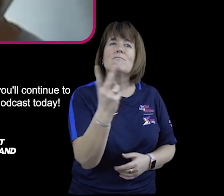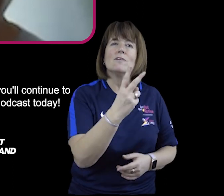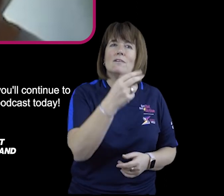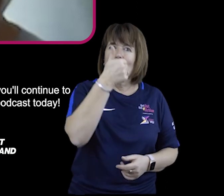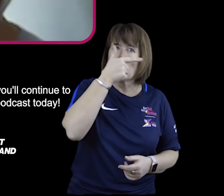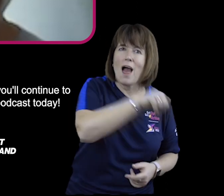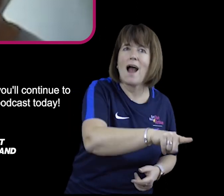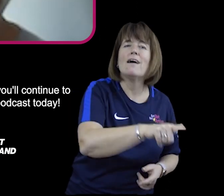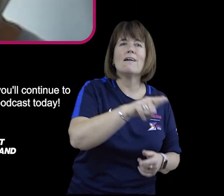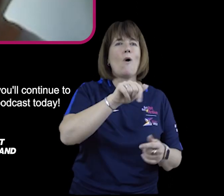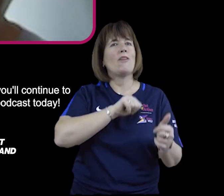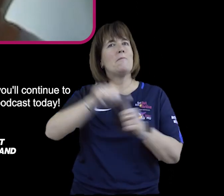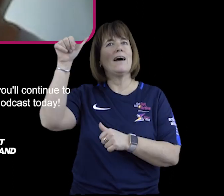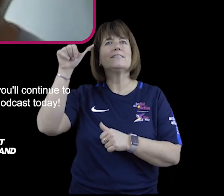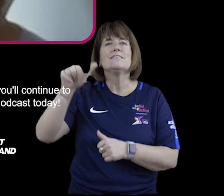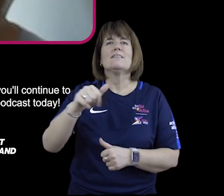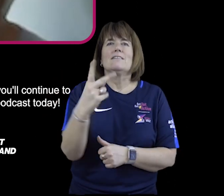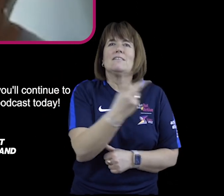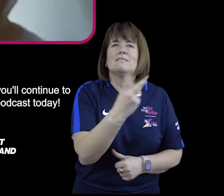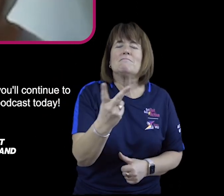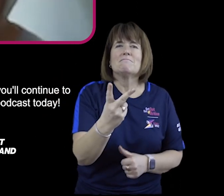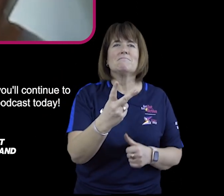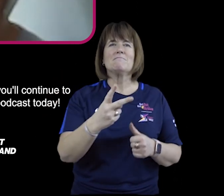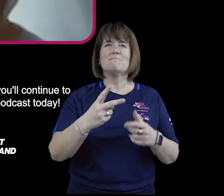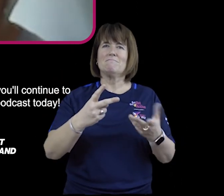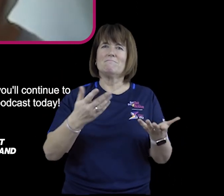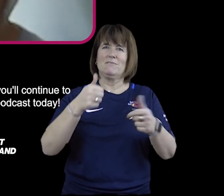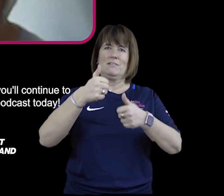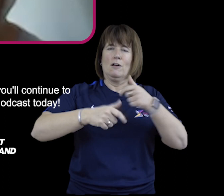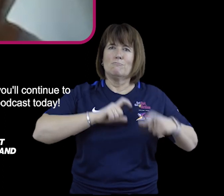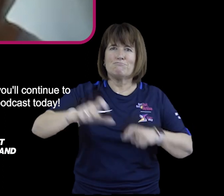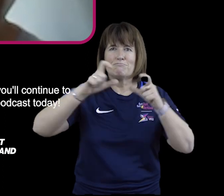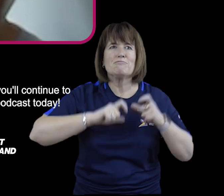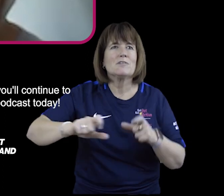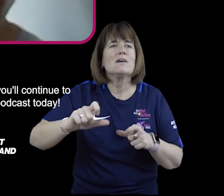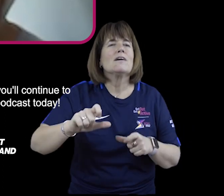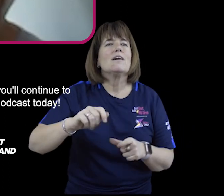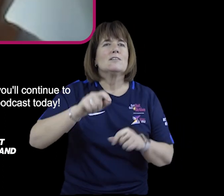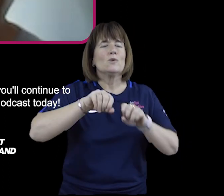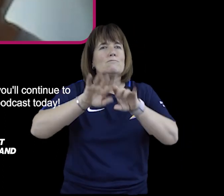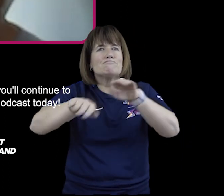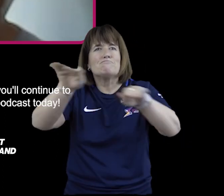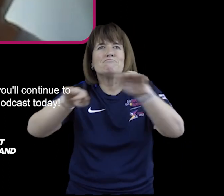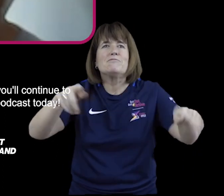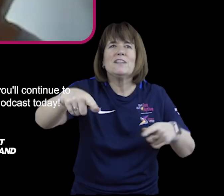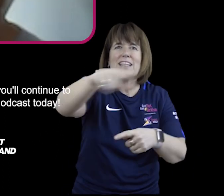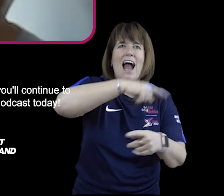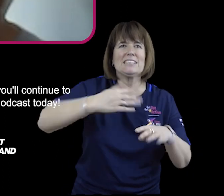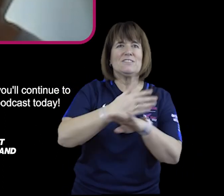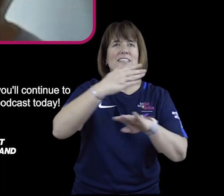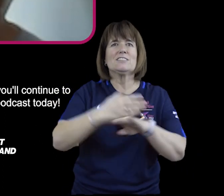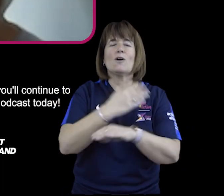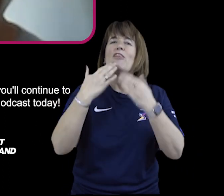all the best, because I know you won't rest on your laurels and you'll continue to spread the word of this wonderful activity. So thank